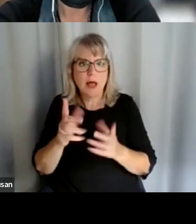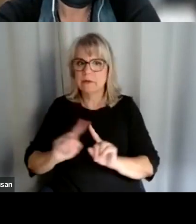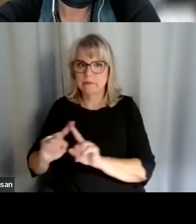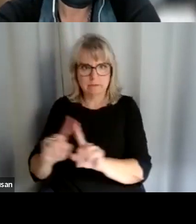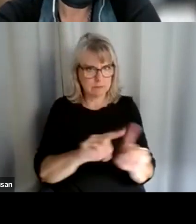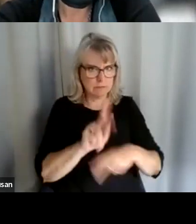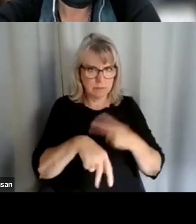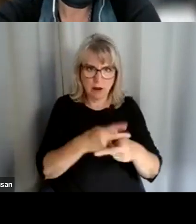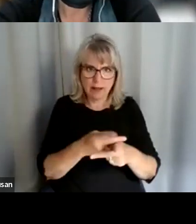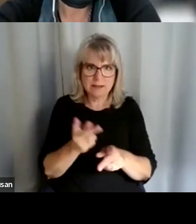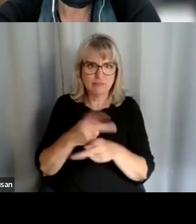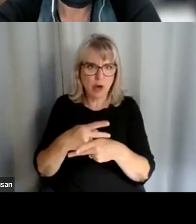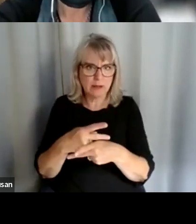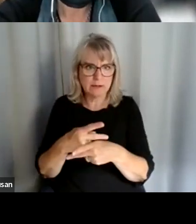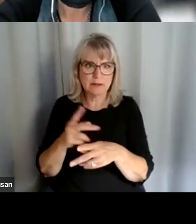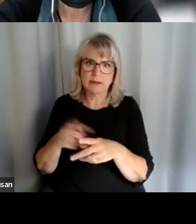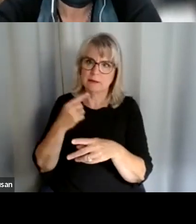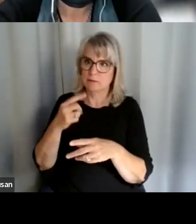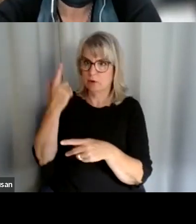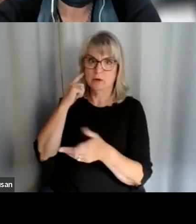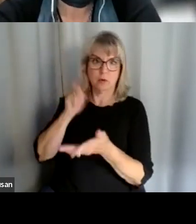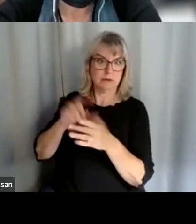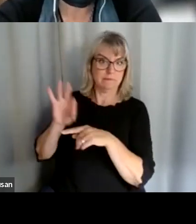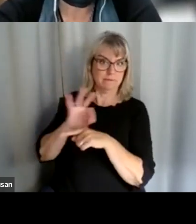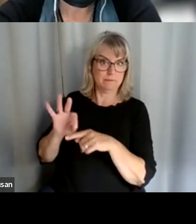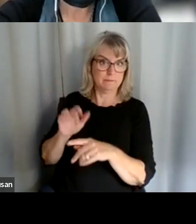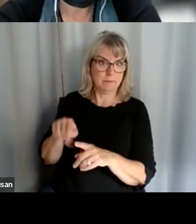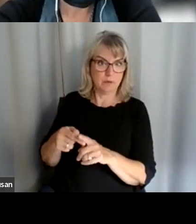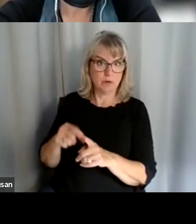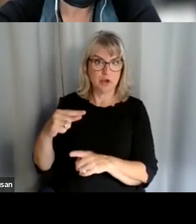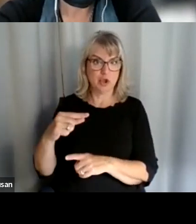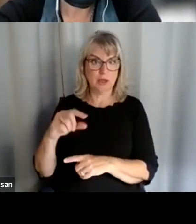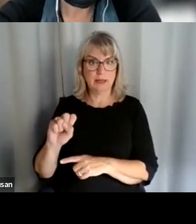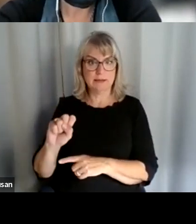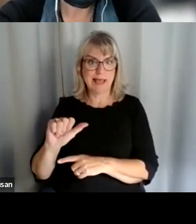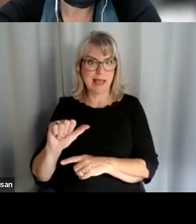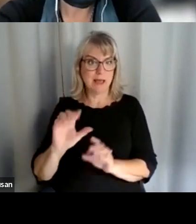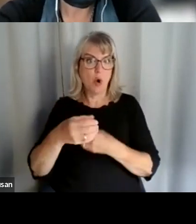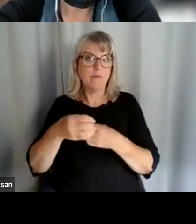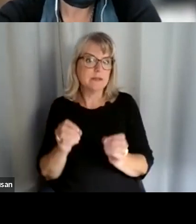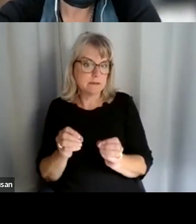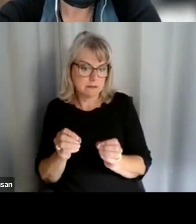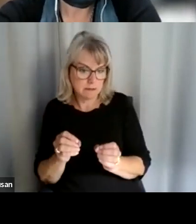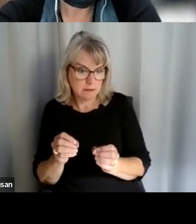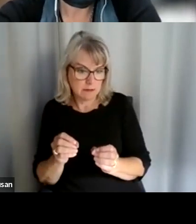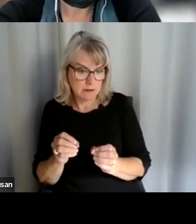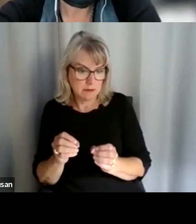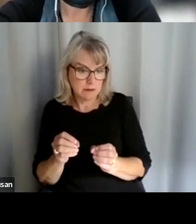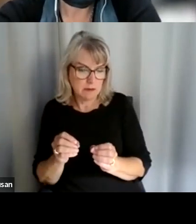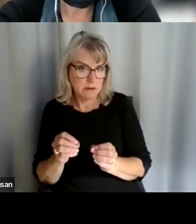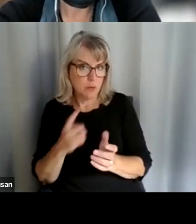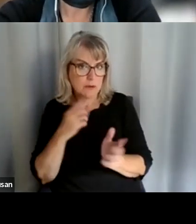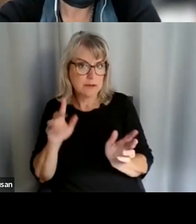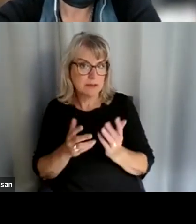products, all the way from furniture, as we saw when we visited the GSA office, to what has been the primary